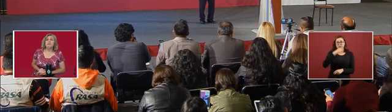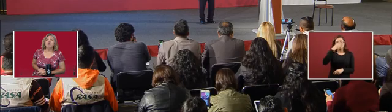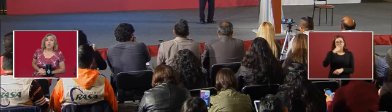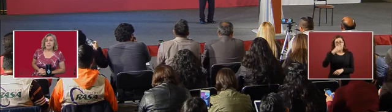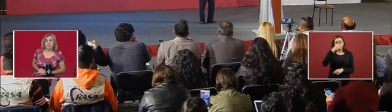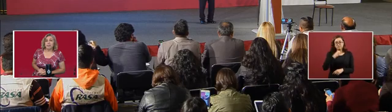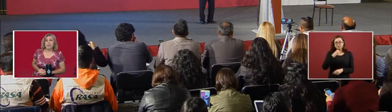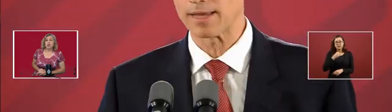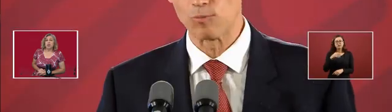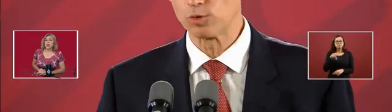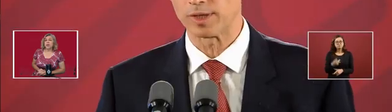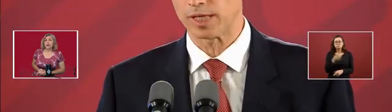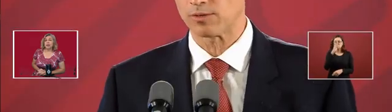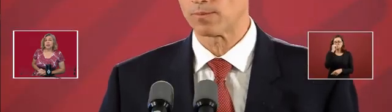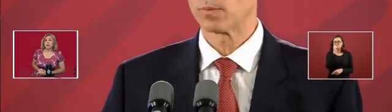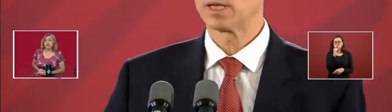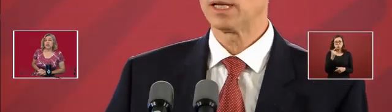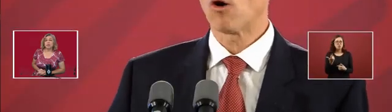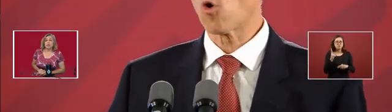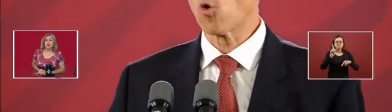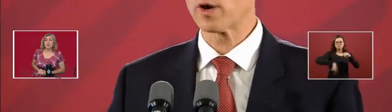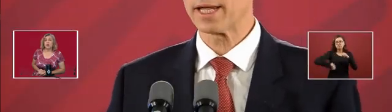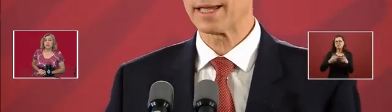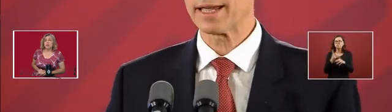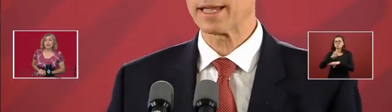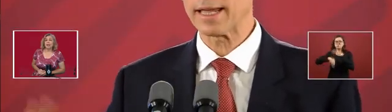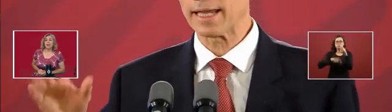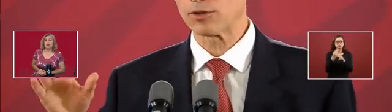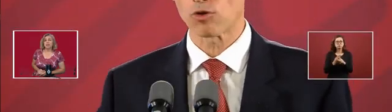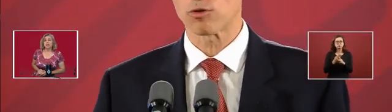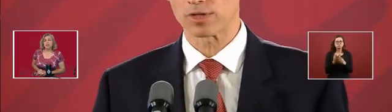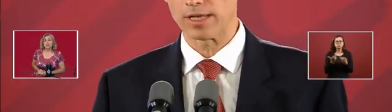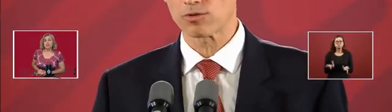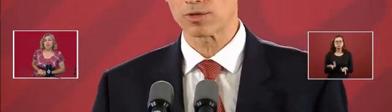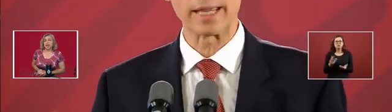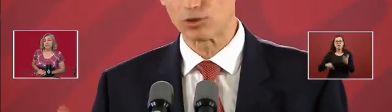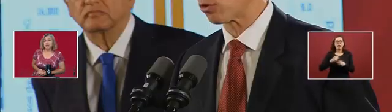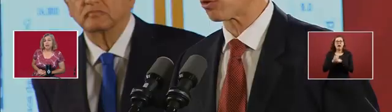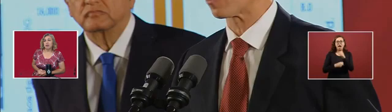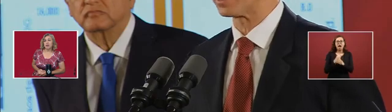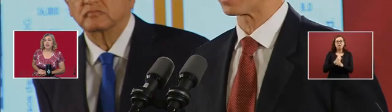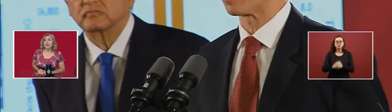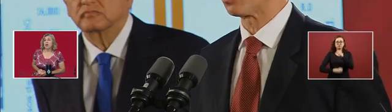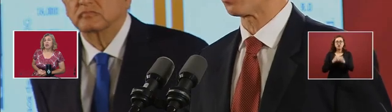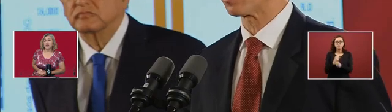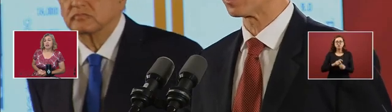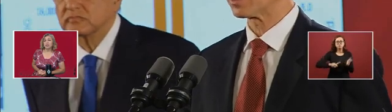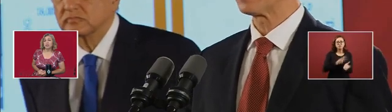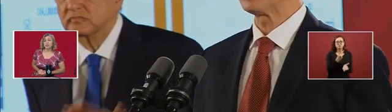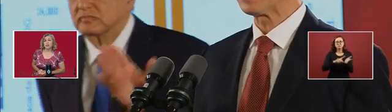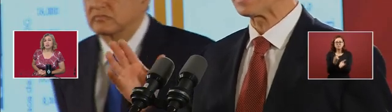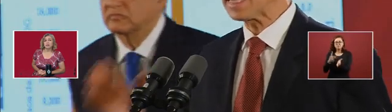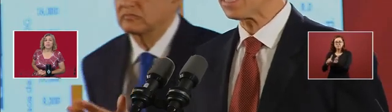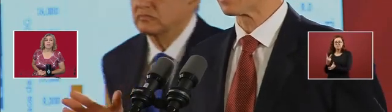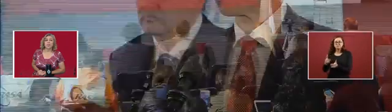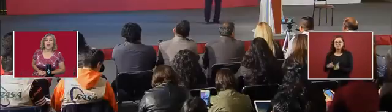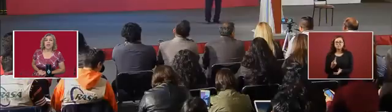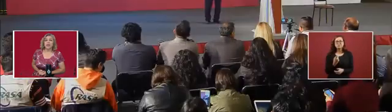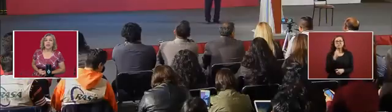the surgical INR, and we're discussing the first Mexican Congress that